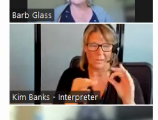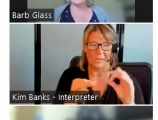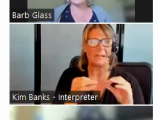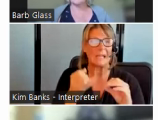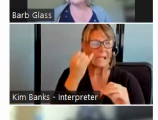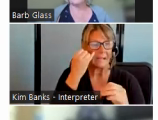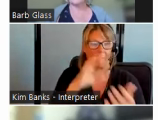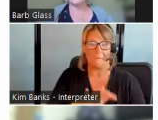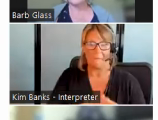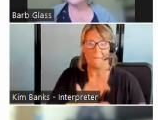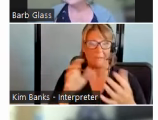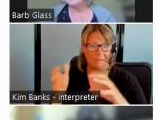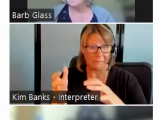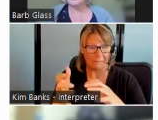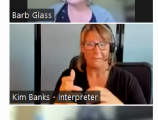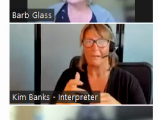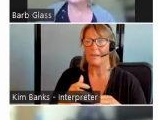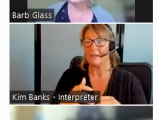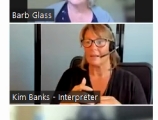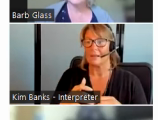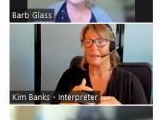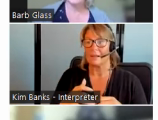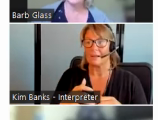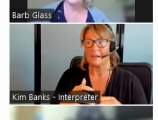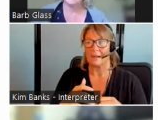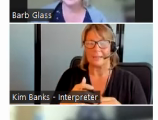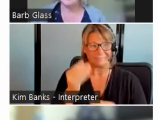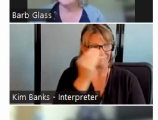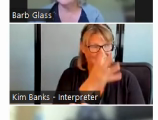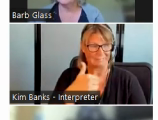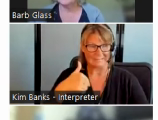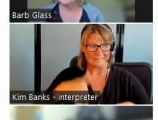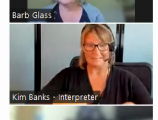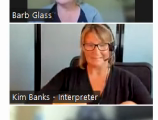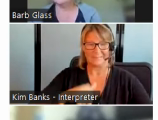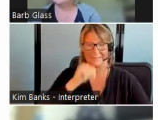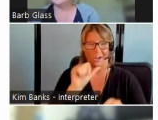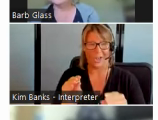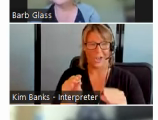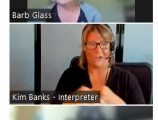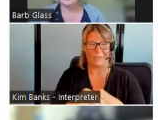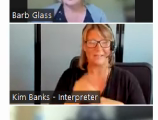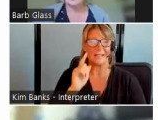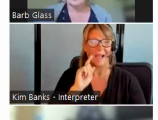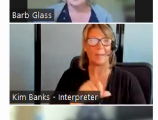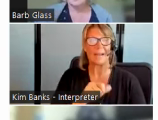goes amiss, that I'm not in my normal office area today. I'm in someone else's